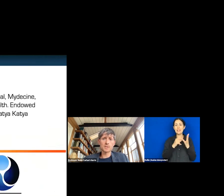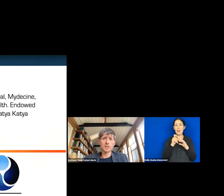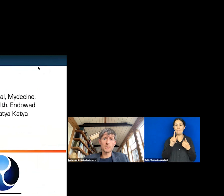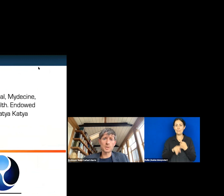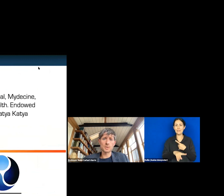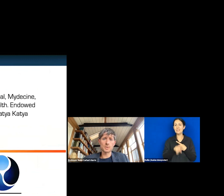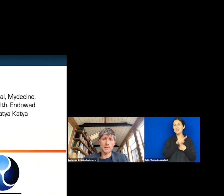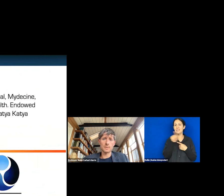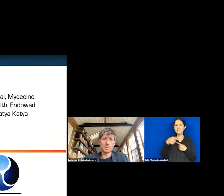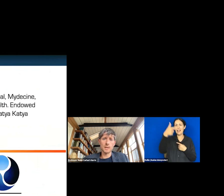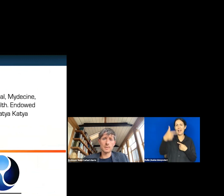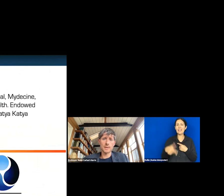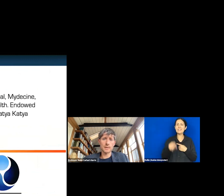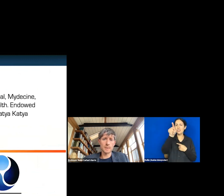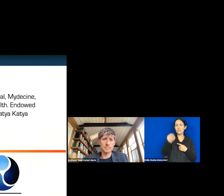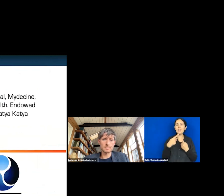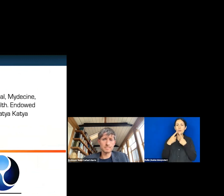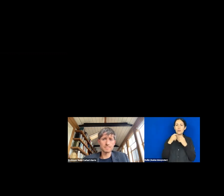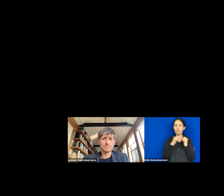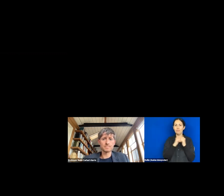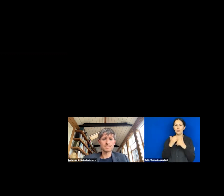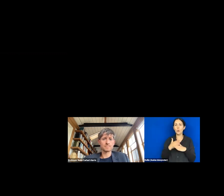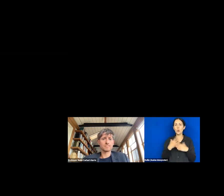some disclosures there as well. Thank you again.